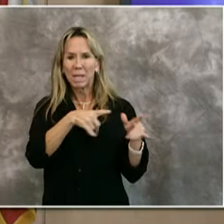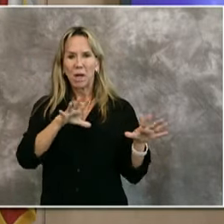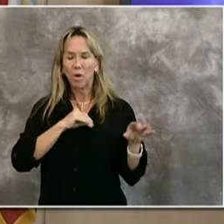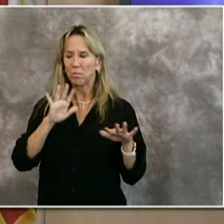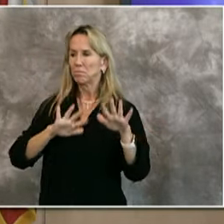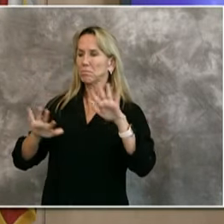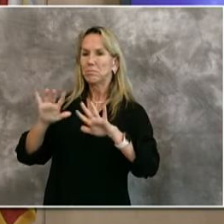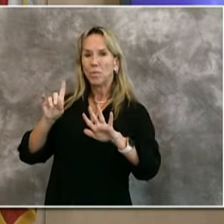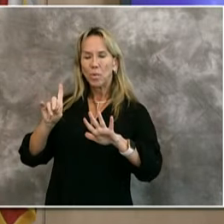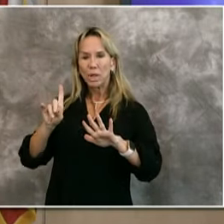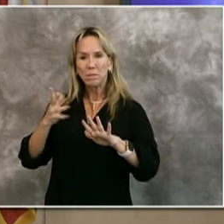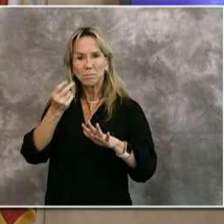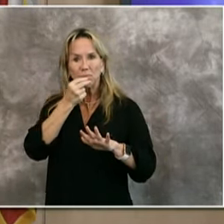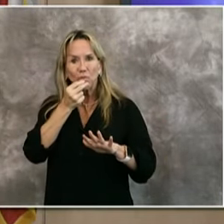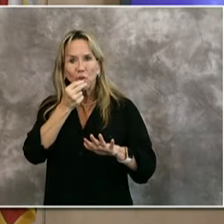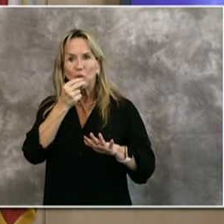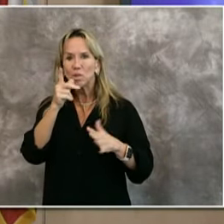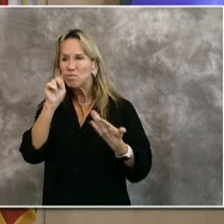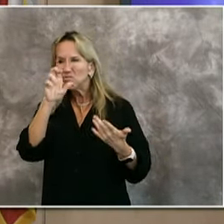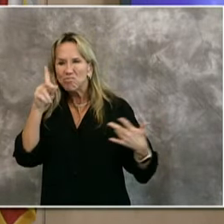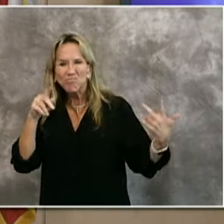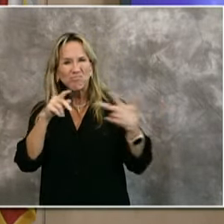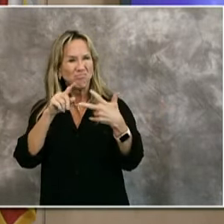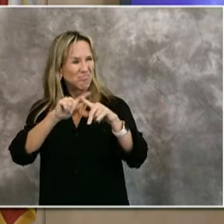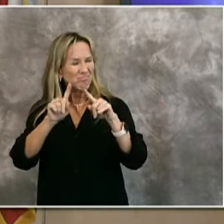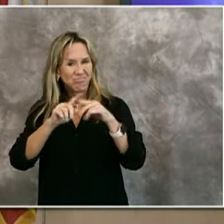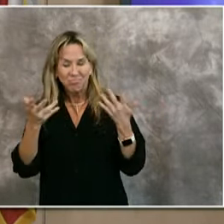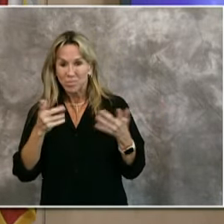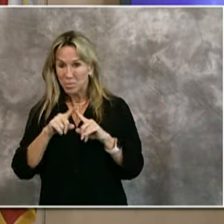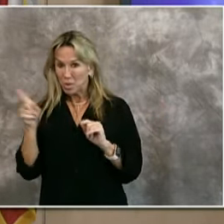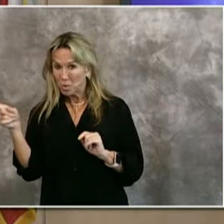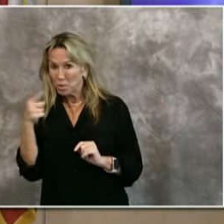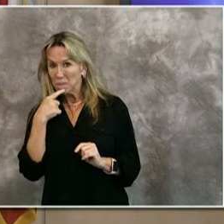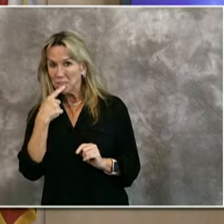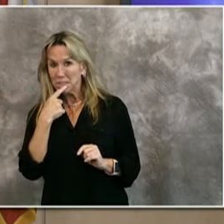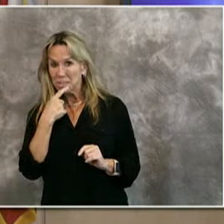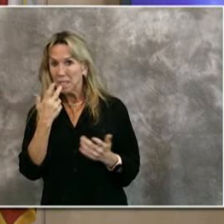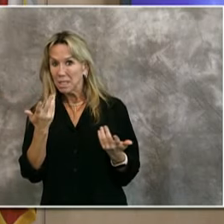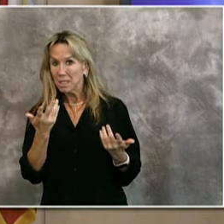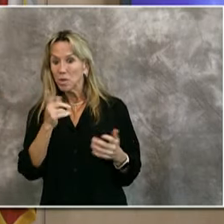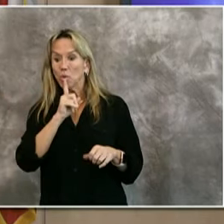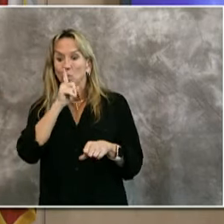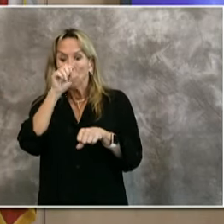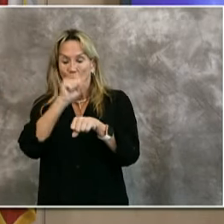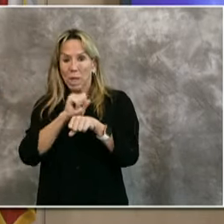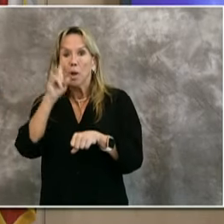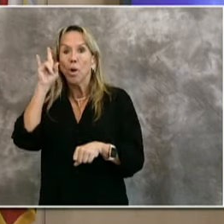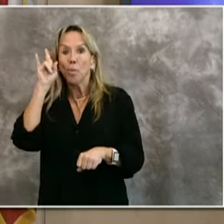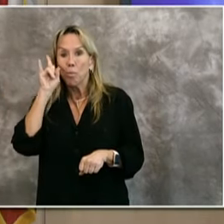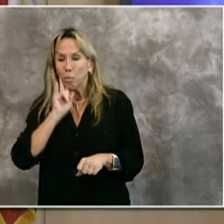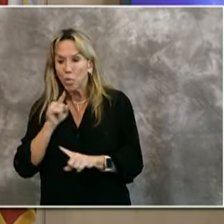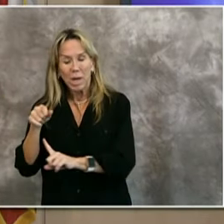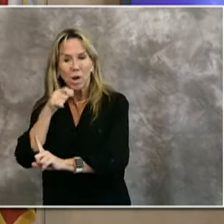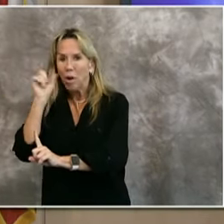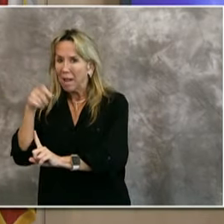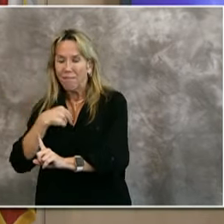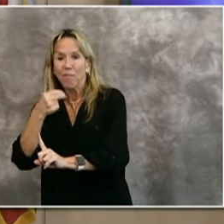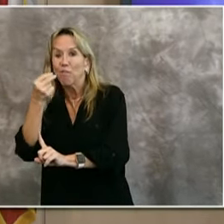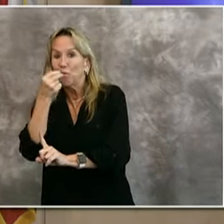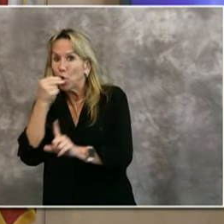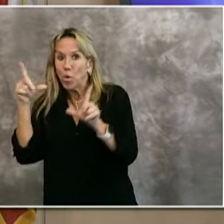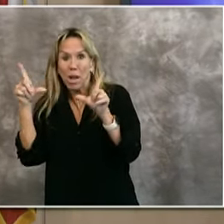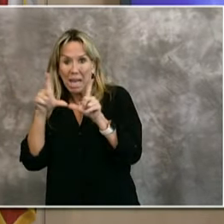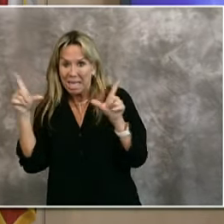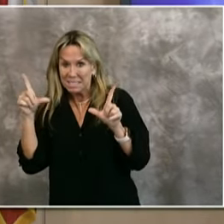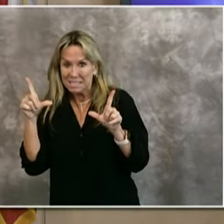they're partnering, like they said, with food trucks and stuff. So you guys are saying that you guys are clarifying that the actual breweries, bars, they do not have to have a food license